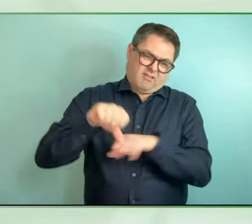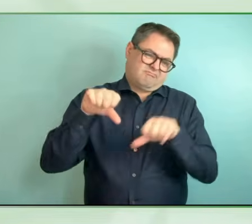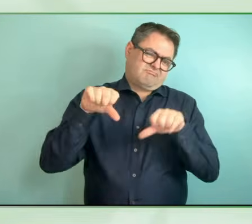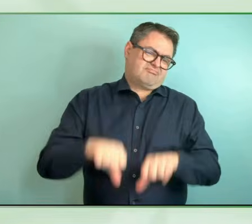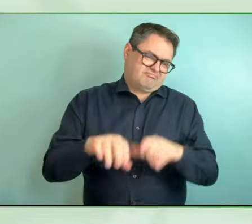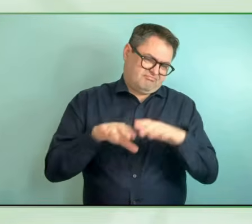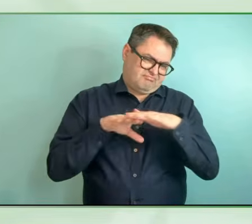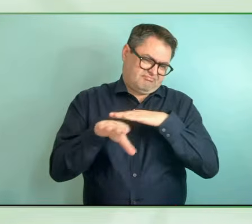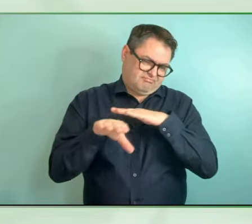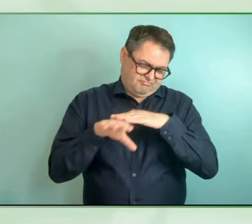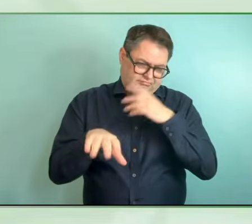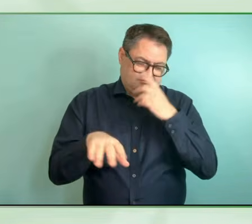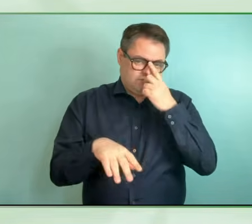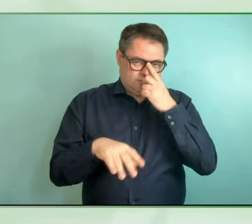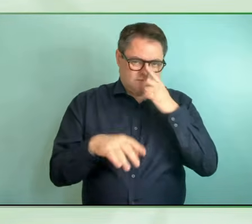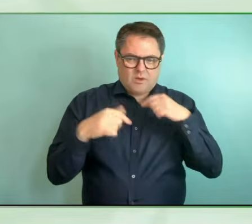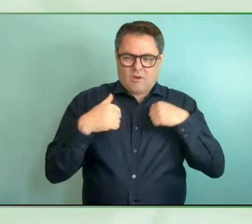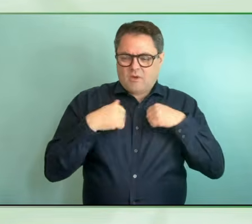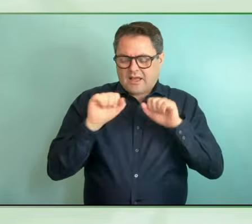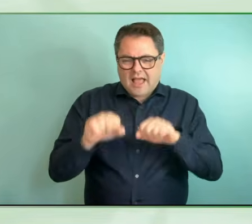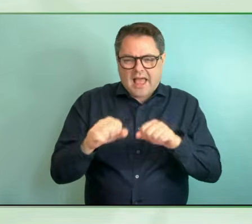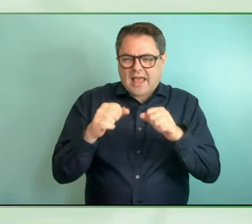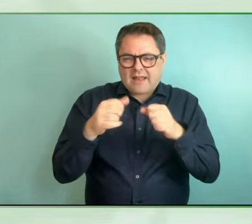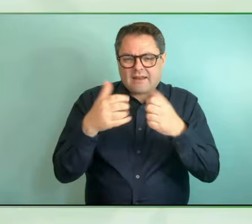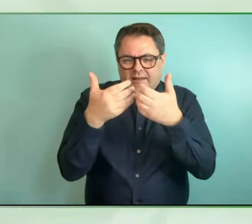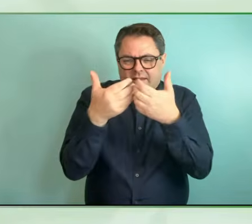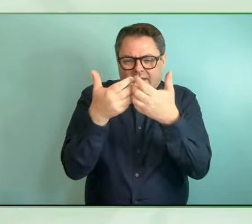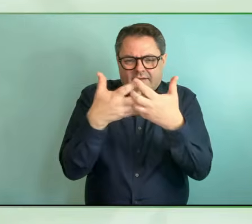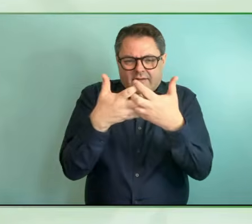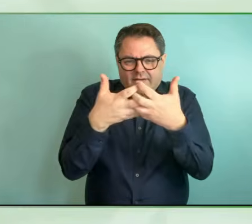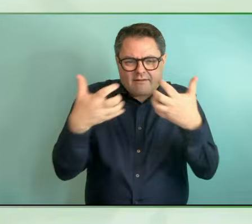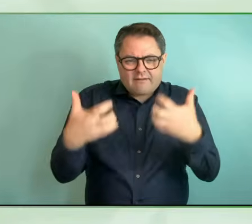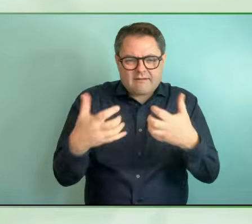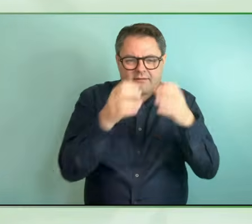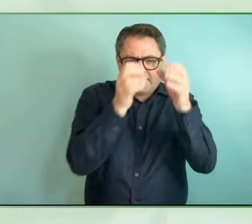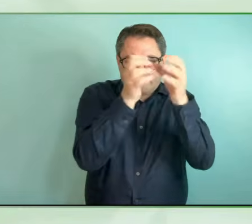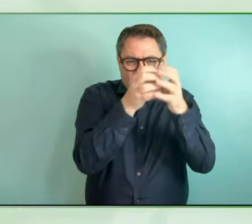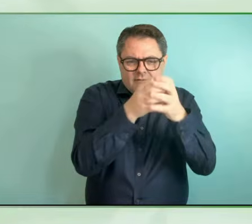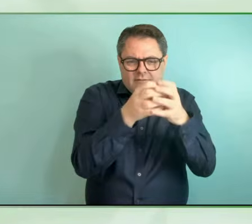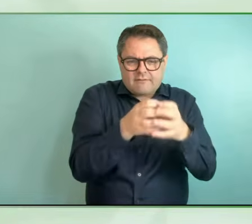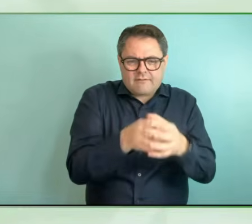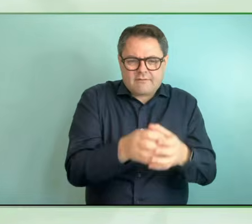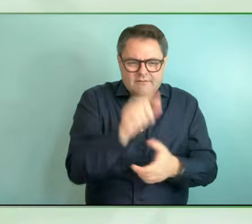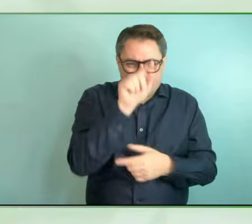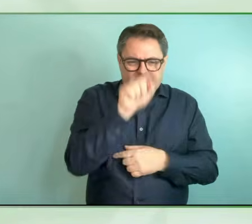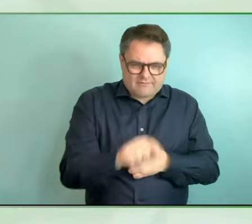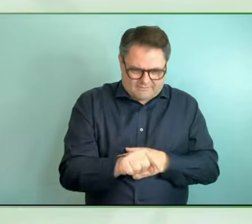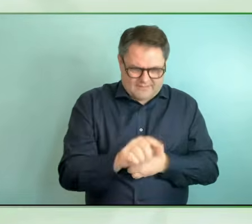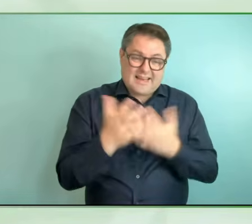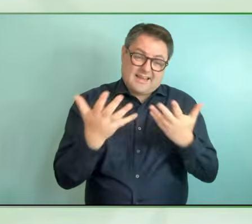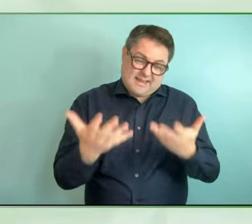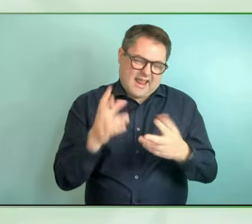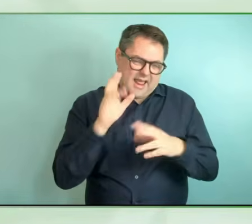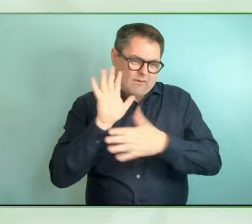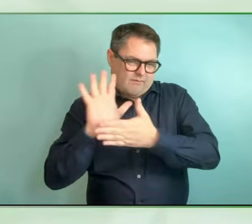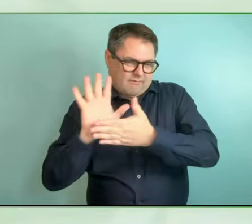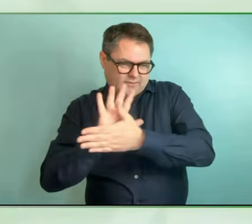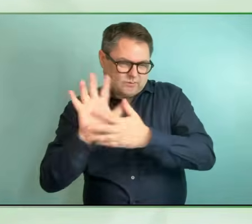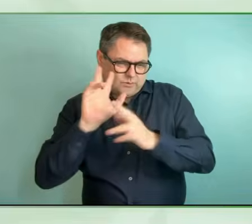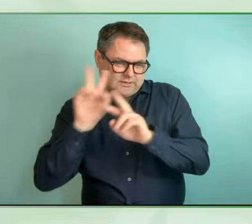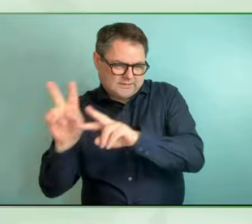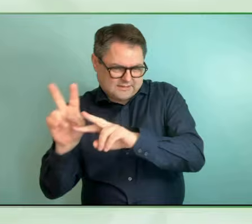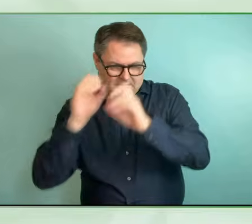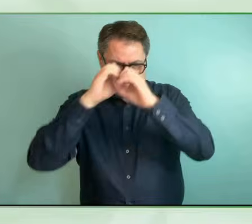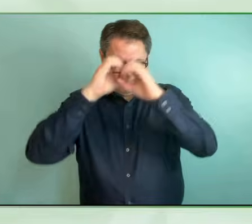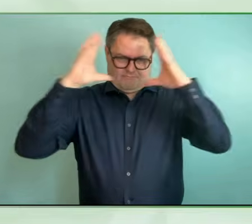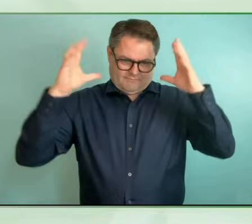different categories which I will then explain better with the video, I think. Okay, well then let's no longer wait. Please play the video.